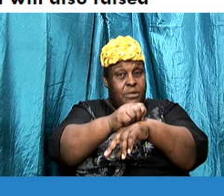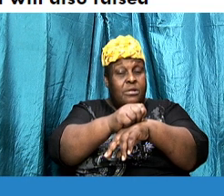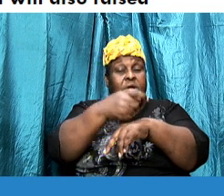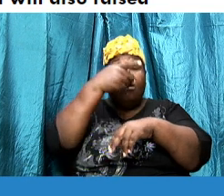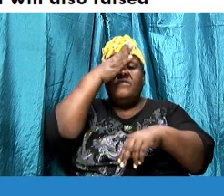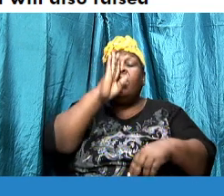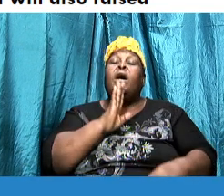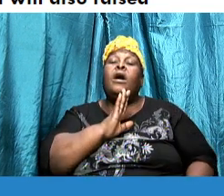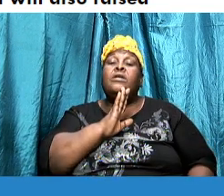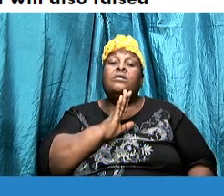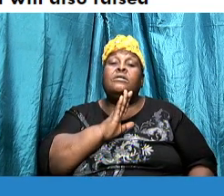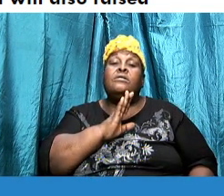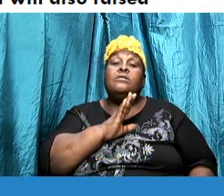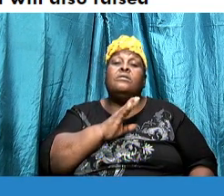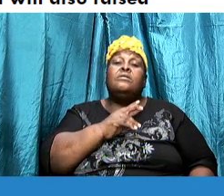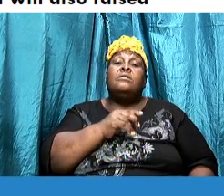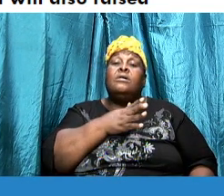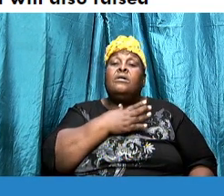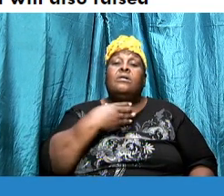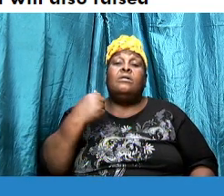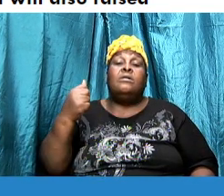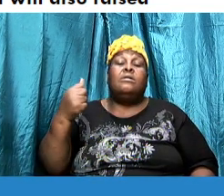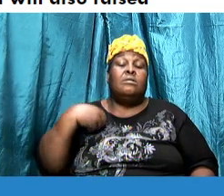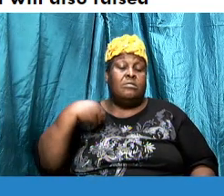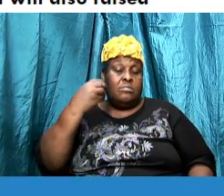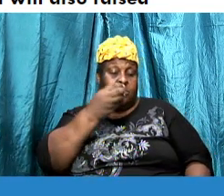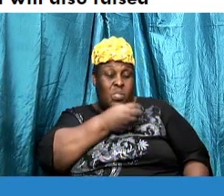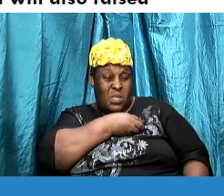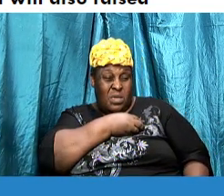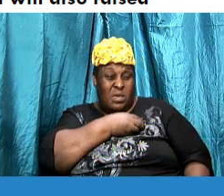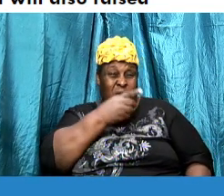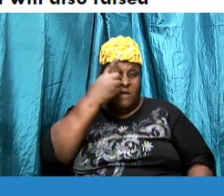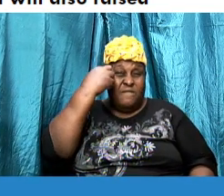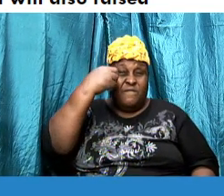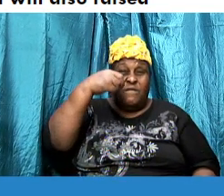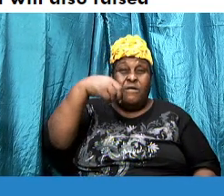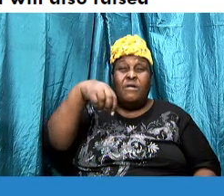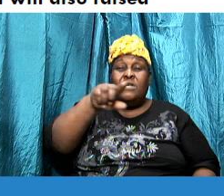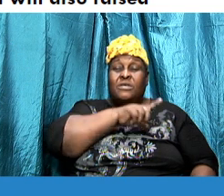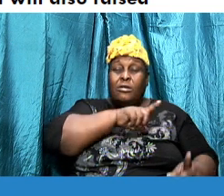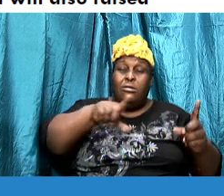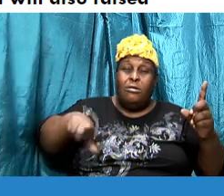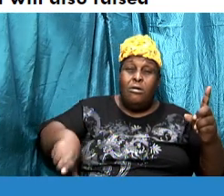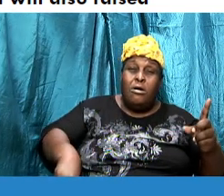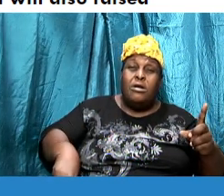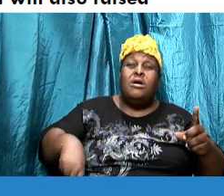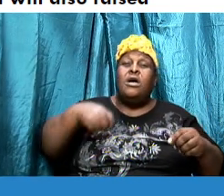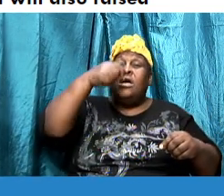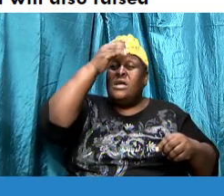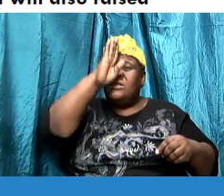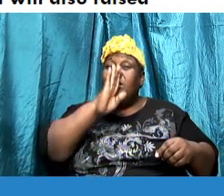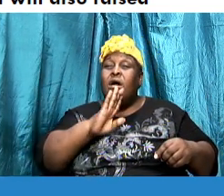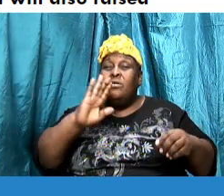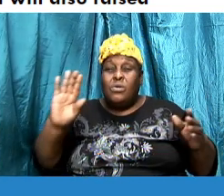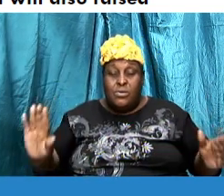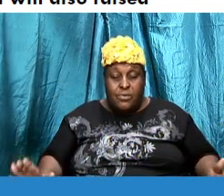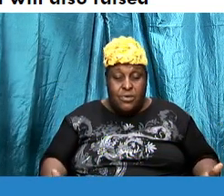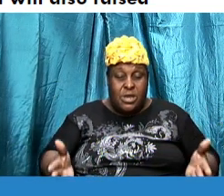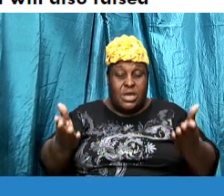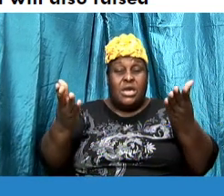both, you know, God, sorry, our body is for the Lord, and that God will raise